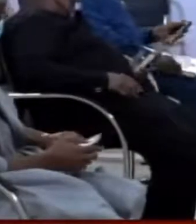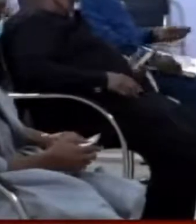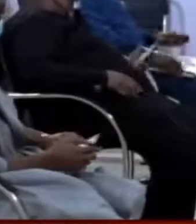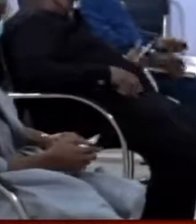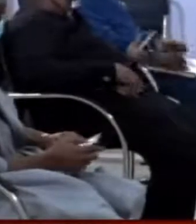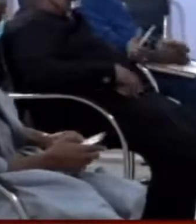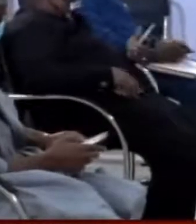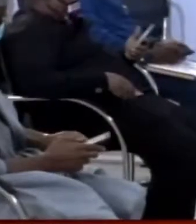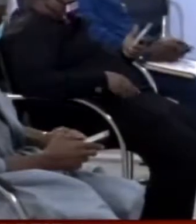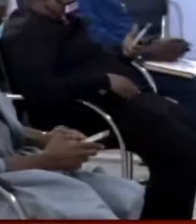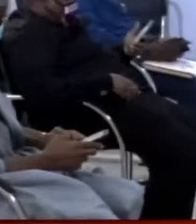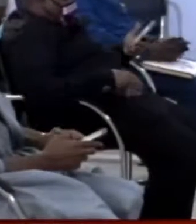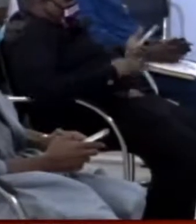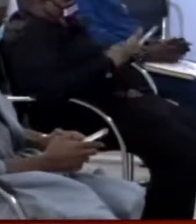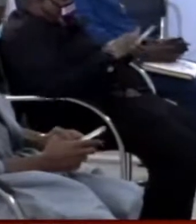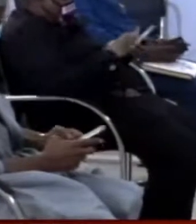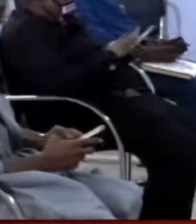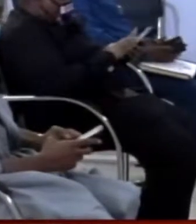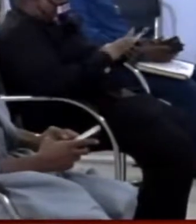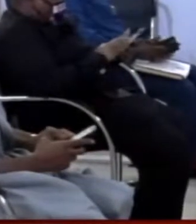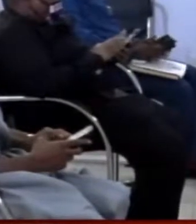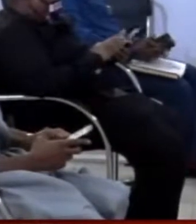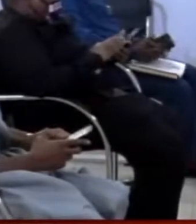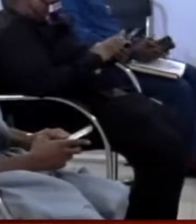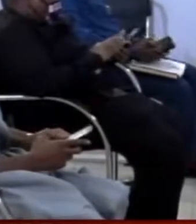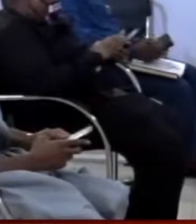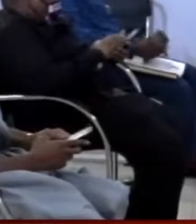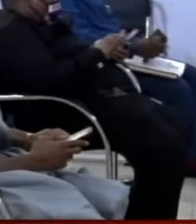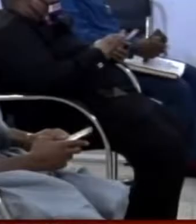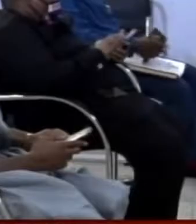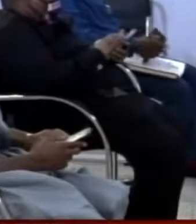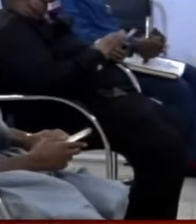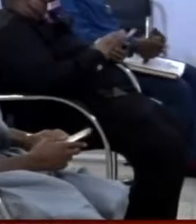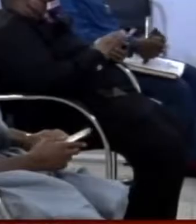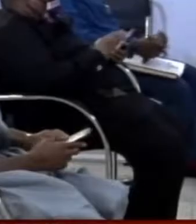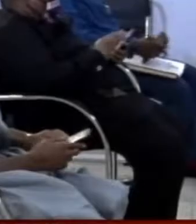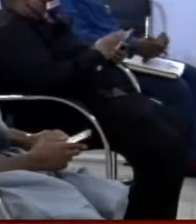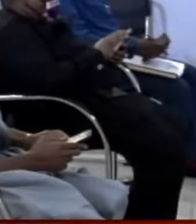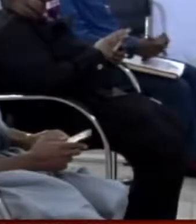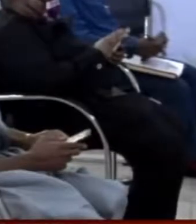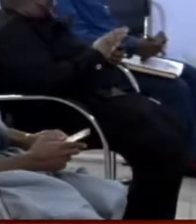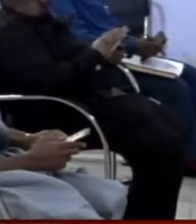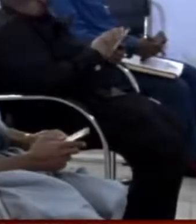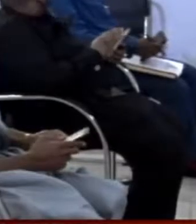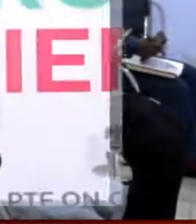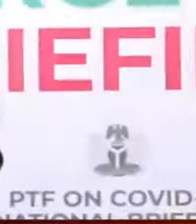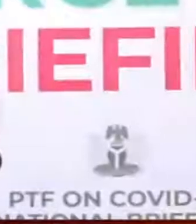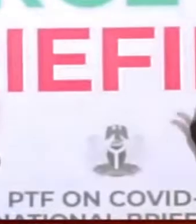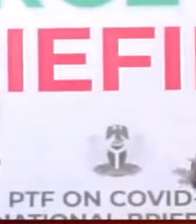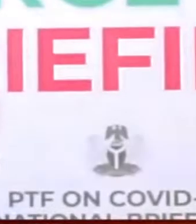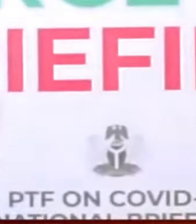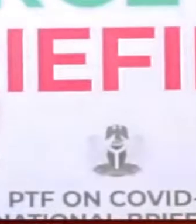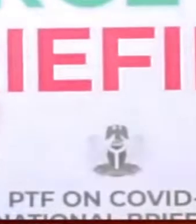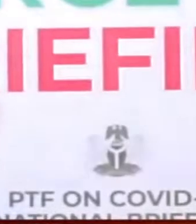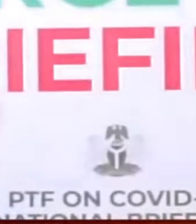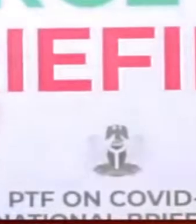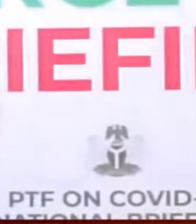Members of the Presidential Task Force, distinguished ladies and gentlemen of the